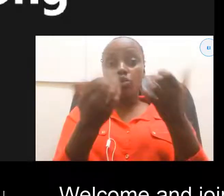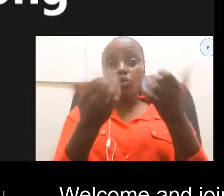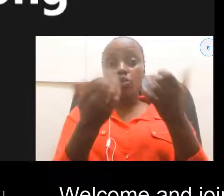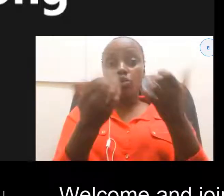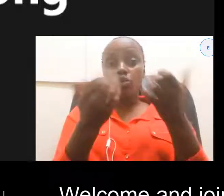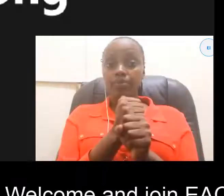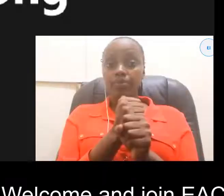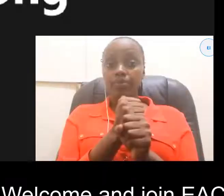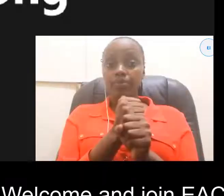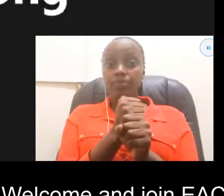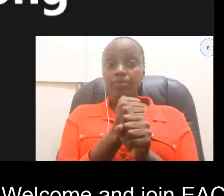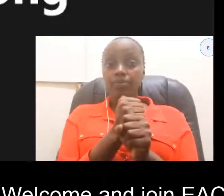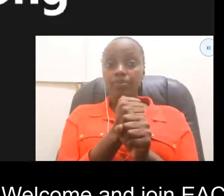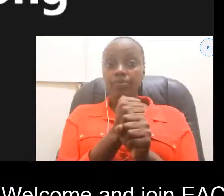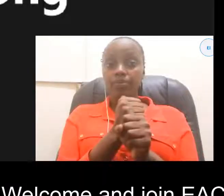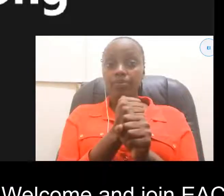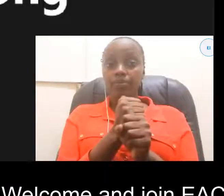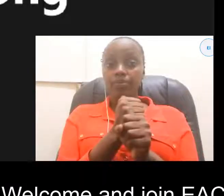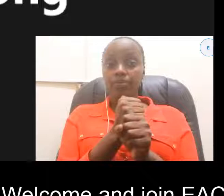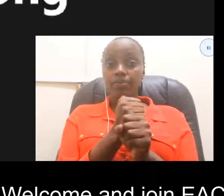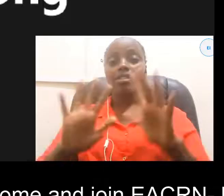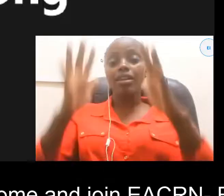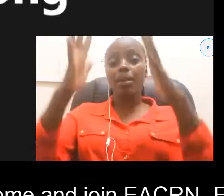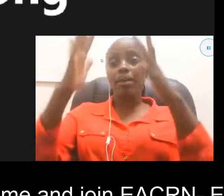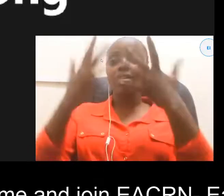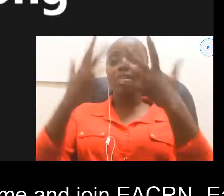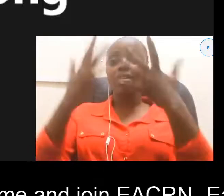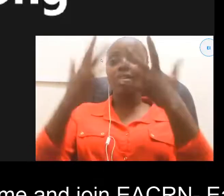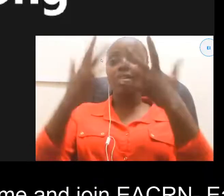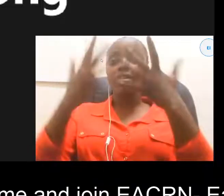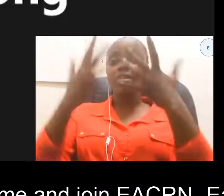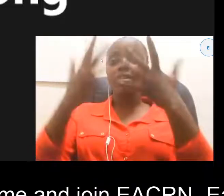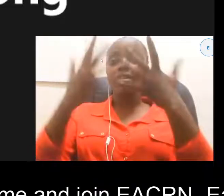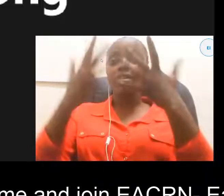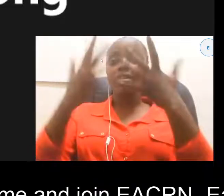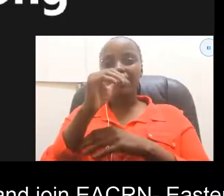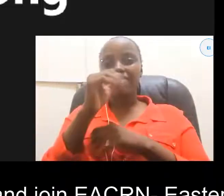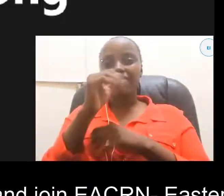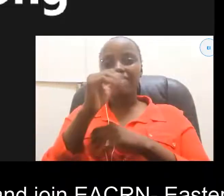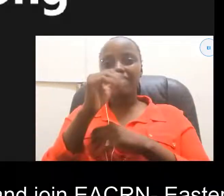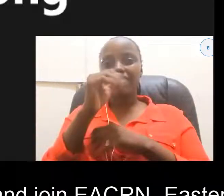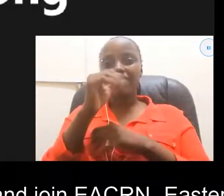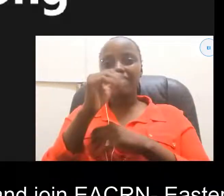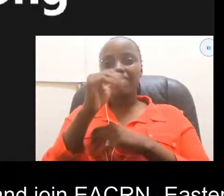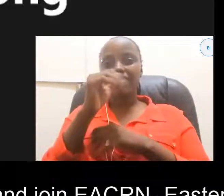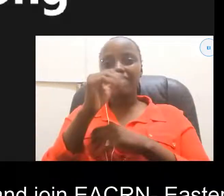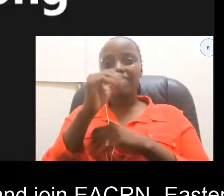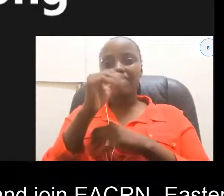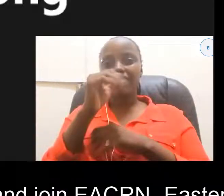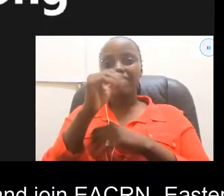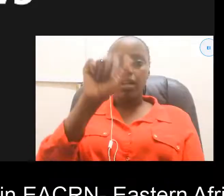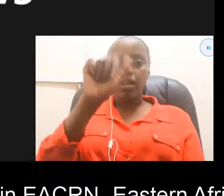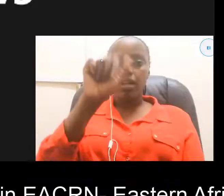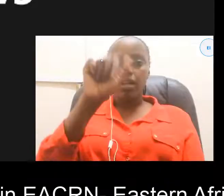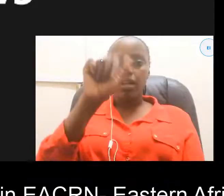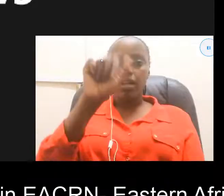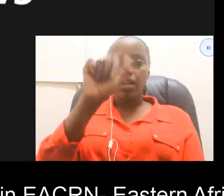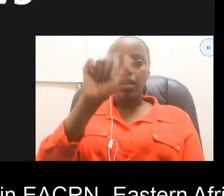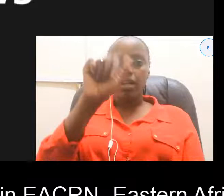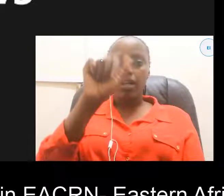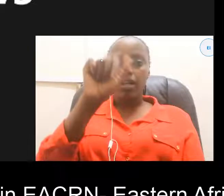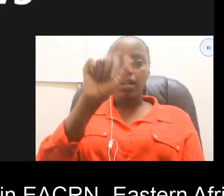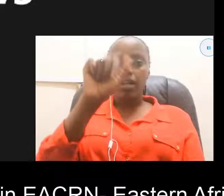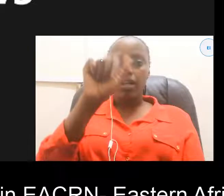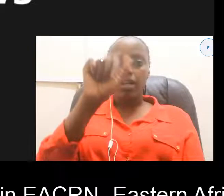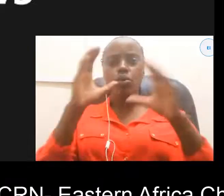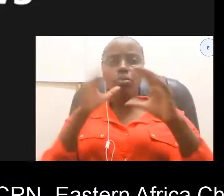as we commemorate the Charter at 30. Maximilian, can you take us through that session? Okay, Anita, I think I need to communicate something